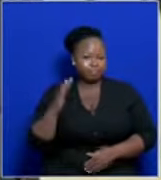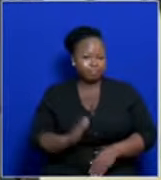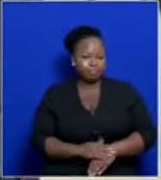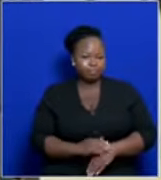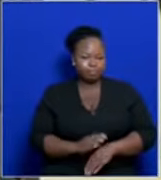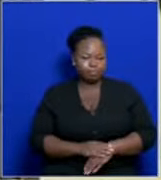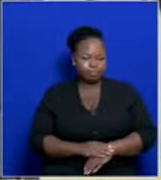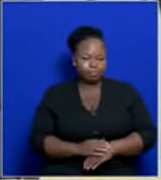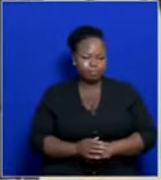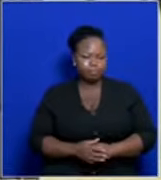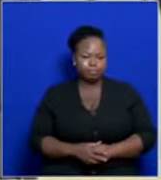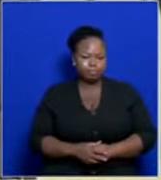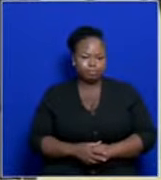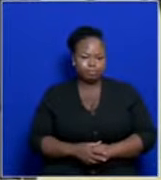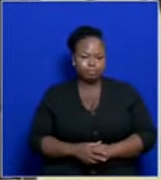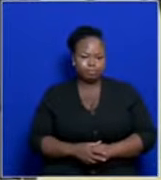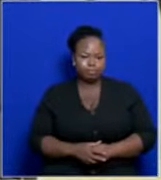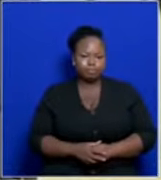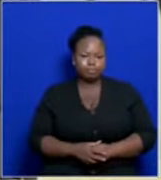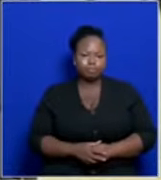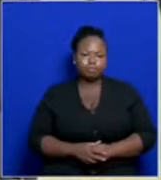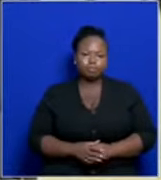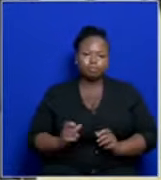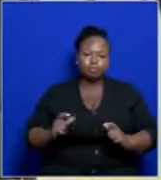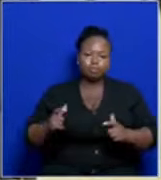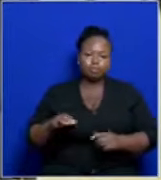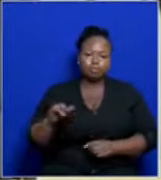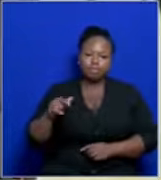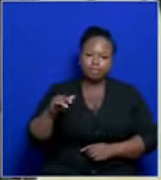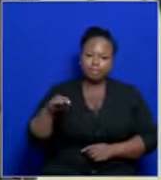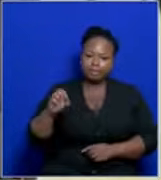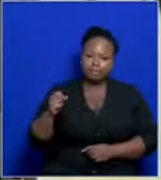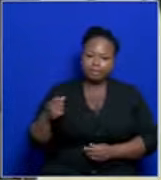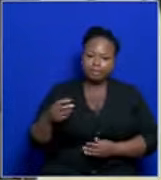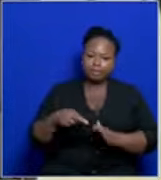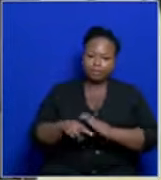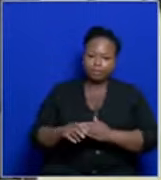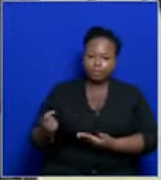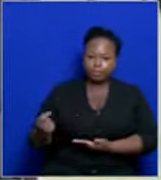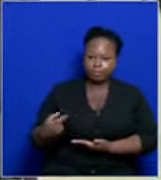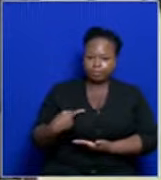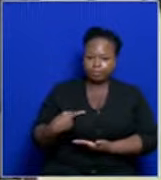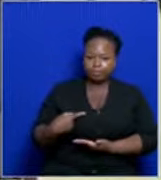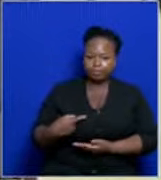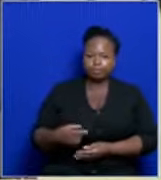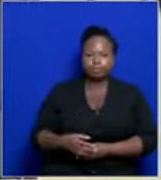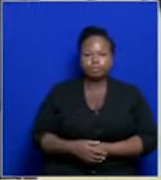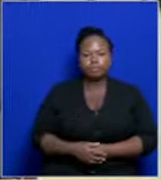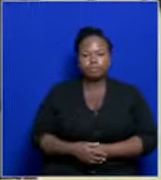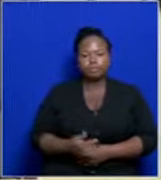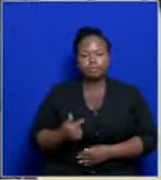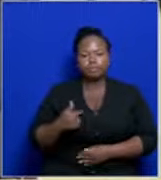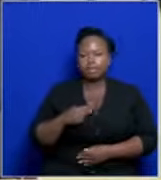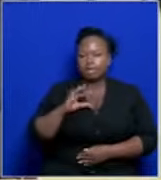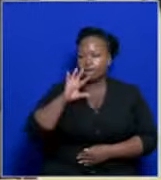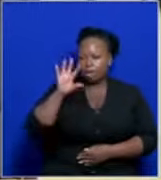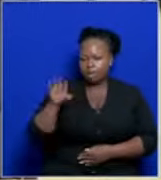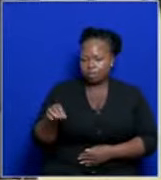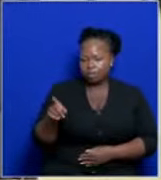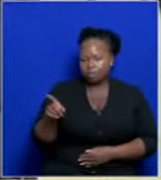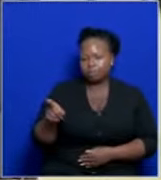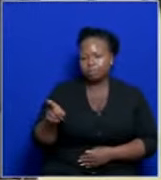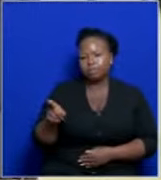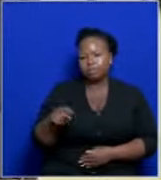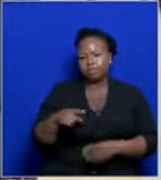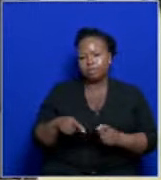Commissioner Spies sent me the video footage, I asked him about the full.